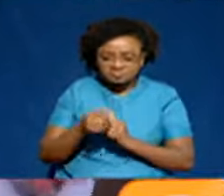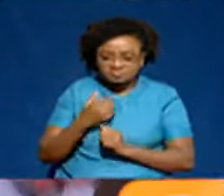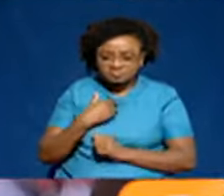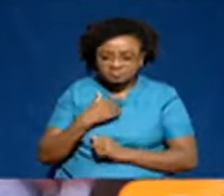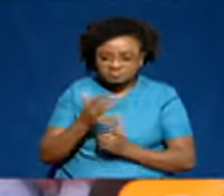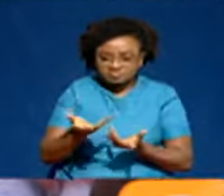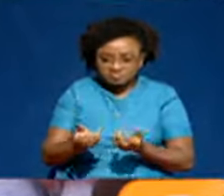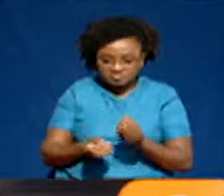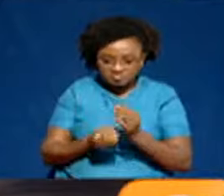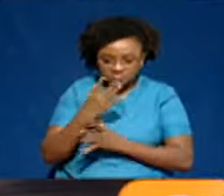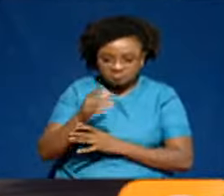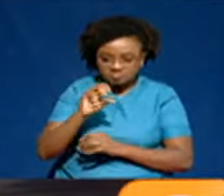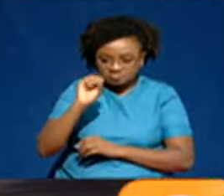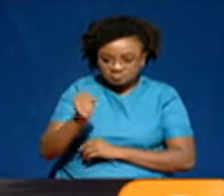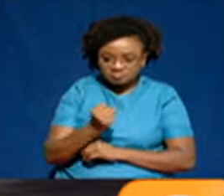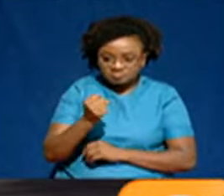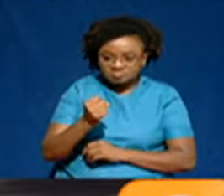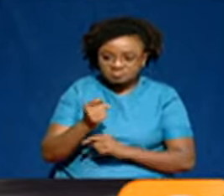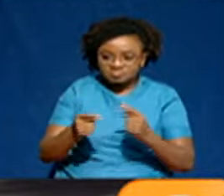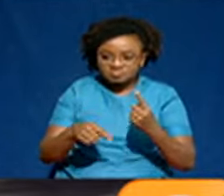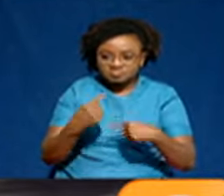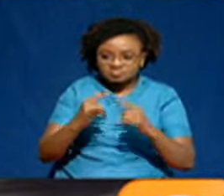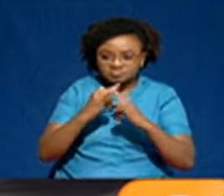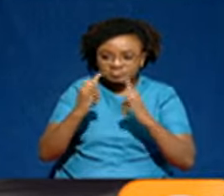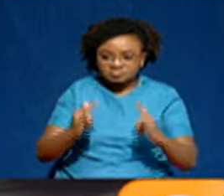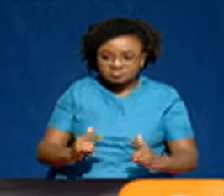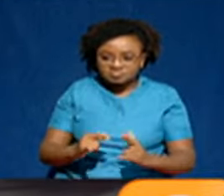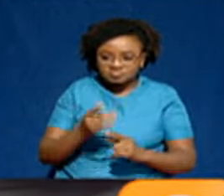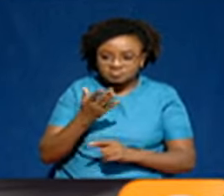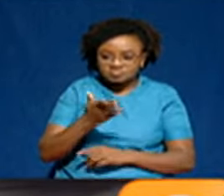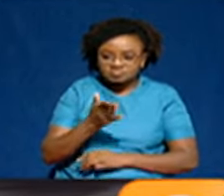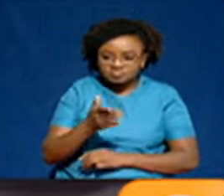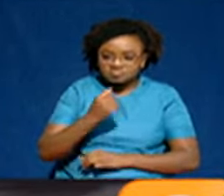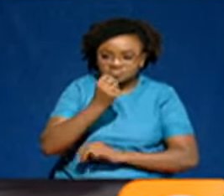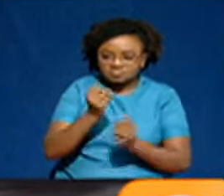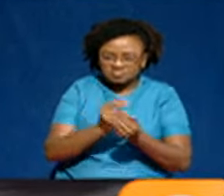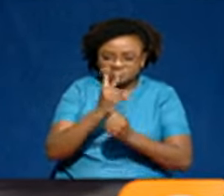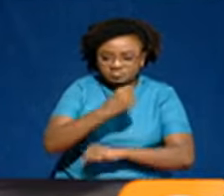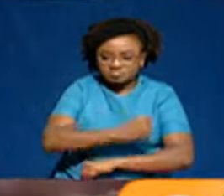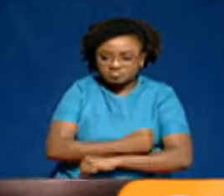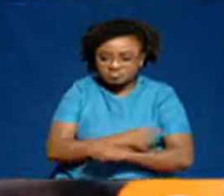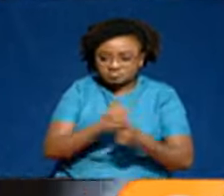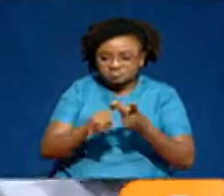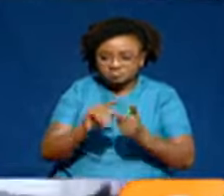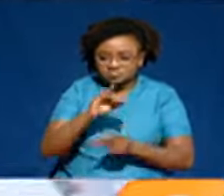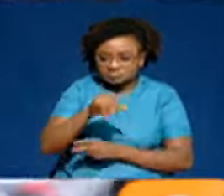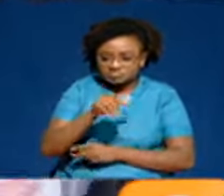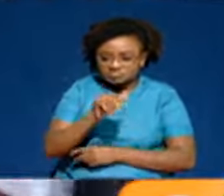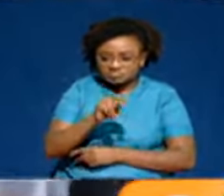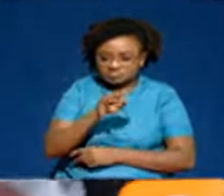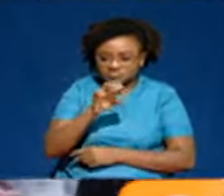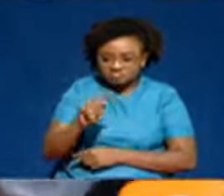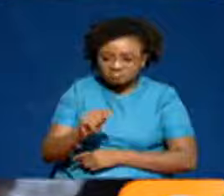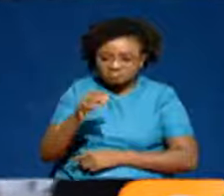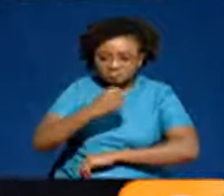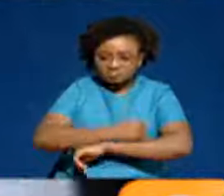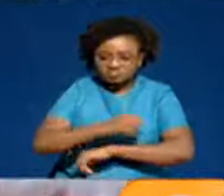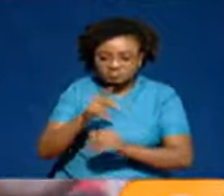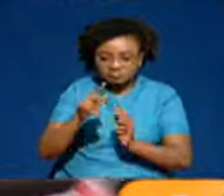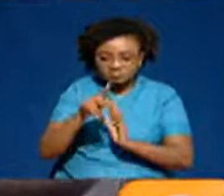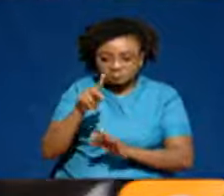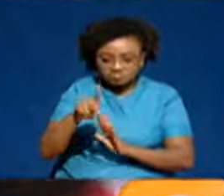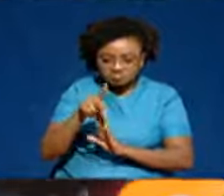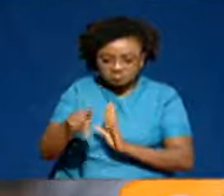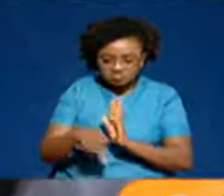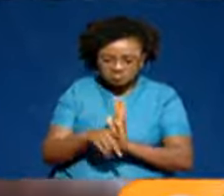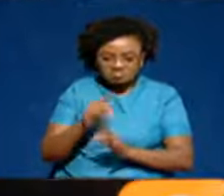the fifth athletic training camp in Kericho at Lesirwa Day Secondary School. Janet Koech, the school principal, highlighted Chepngeno's